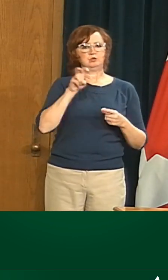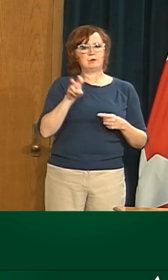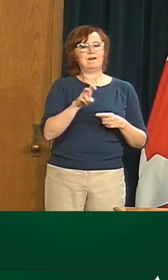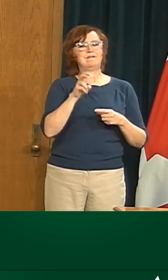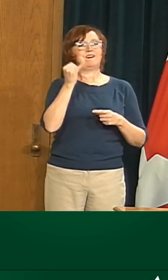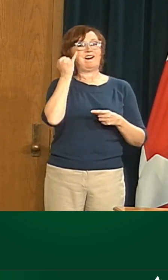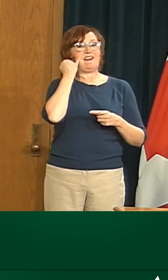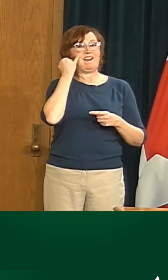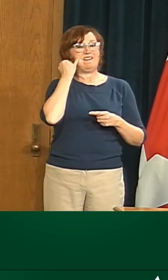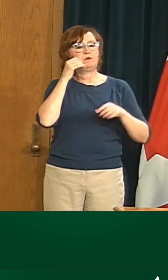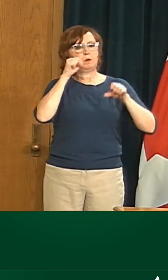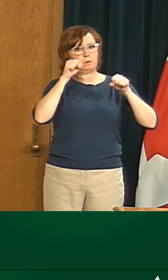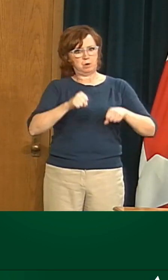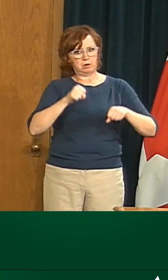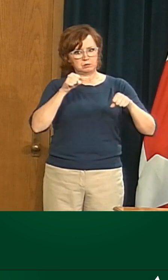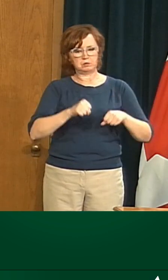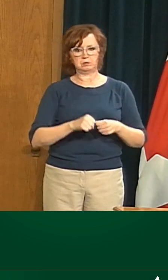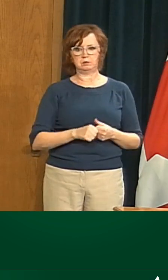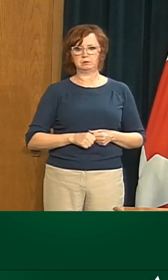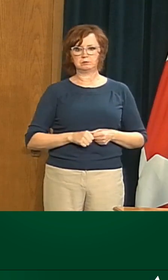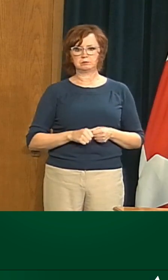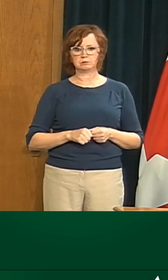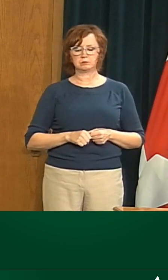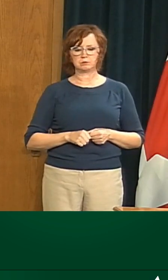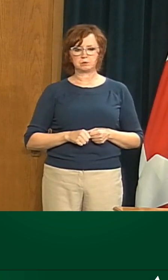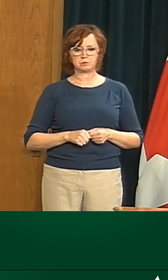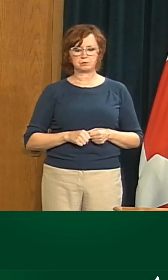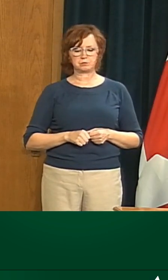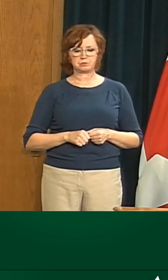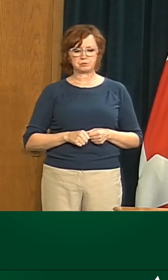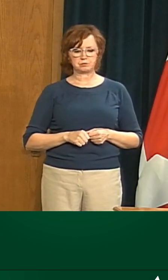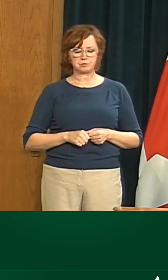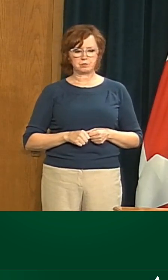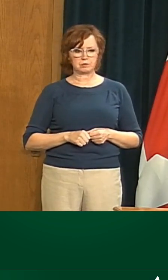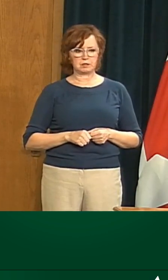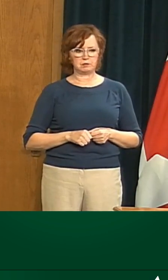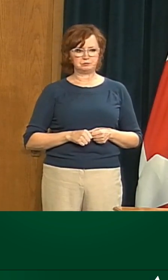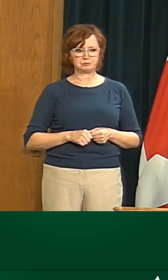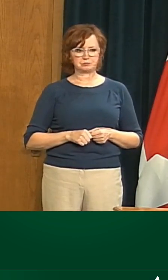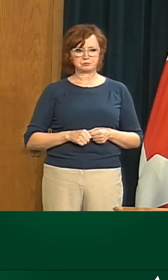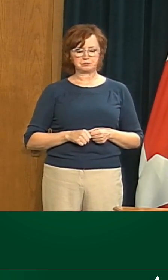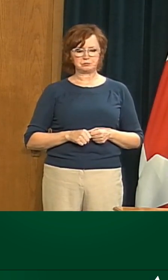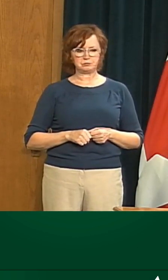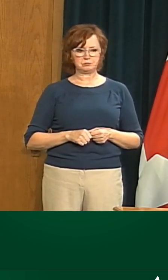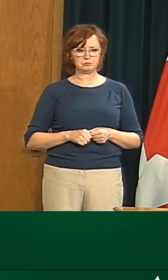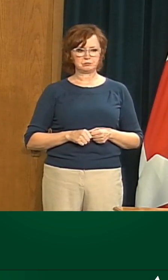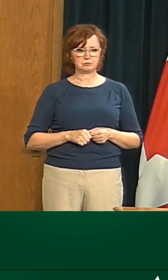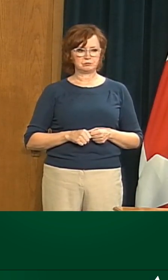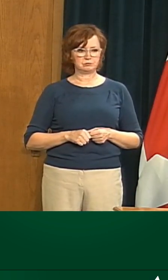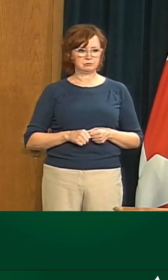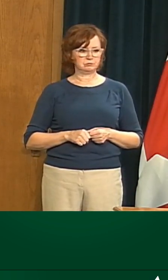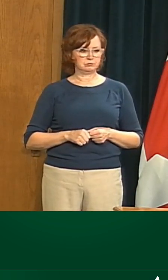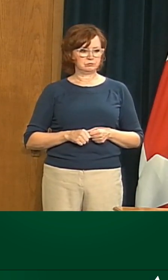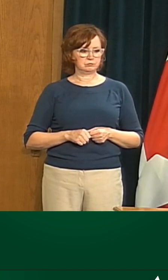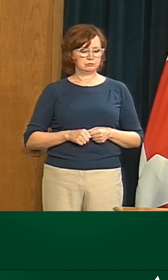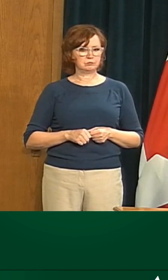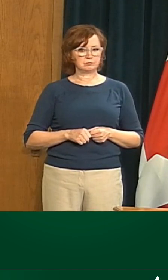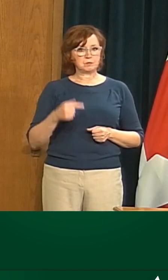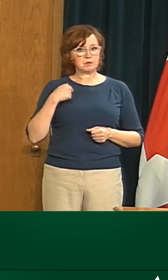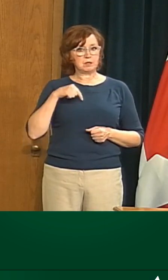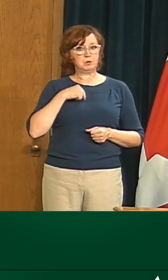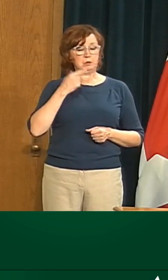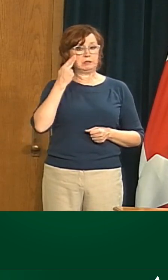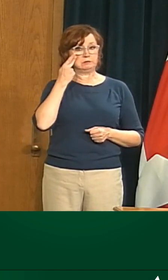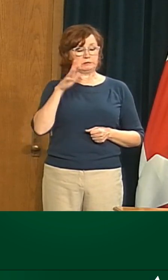information from Google Analytics and other third-party demonstrates that for the most part, people are staying at home or close to